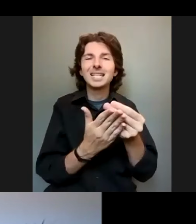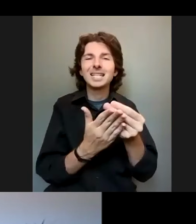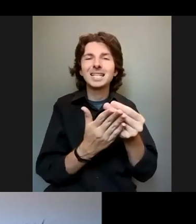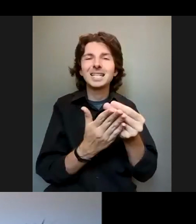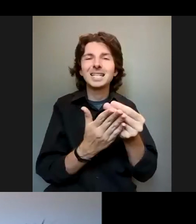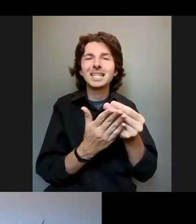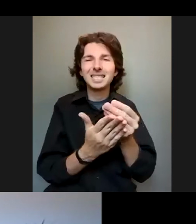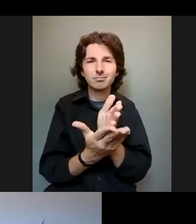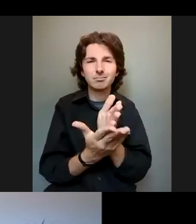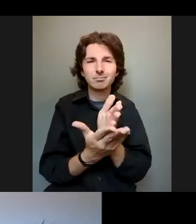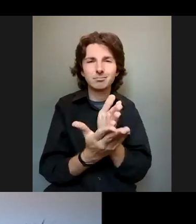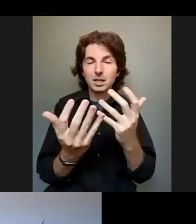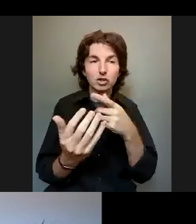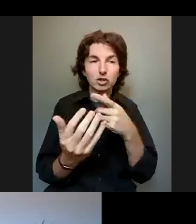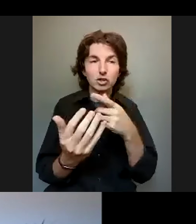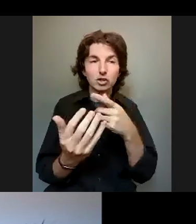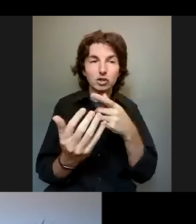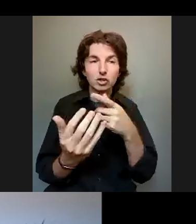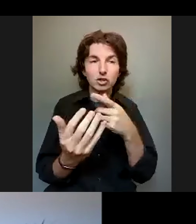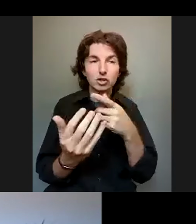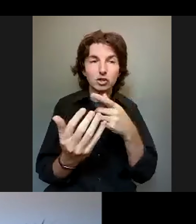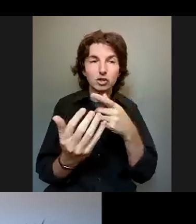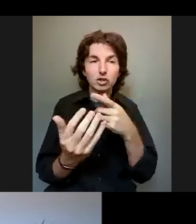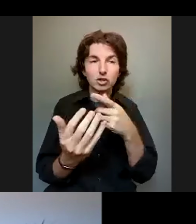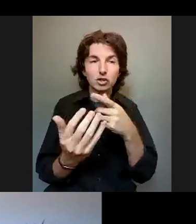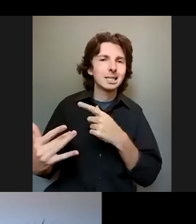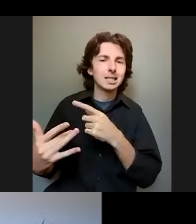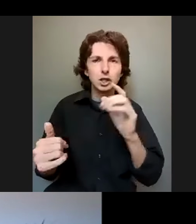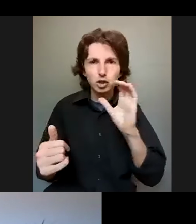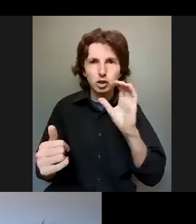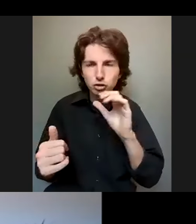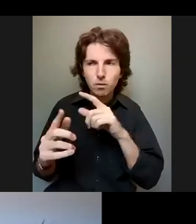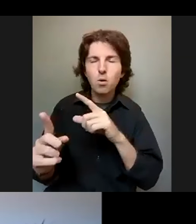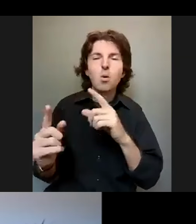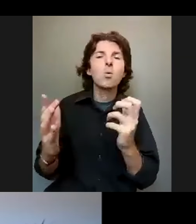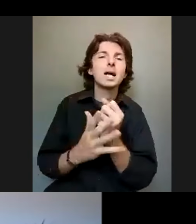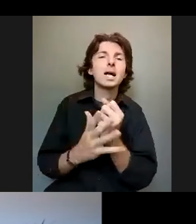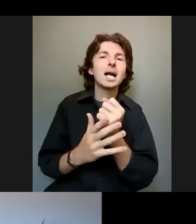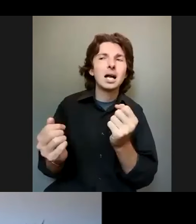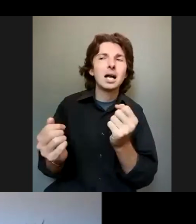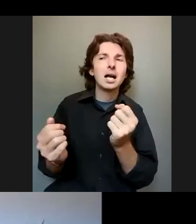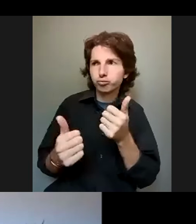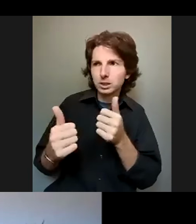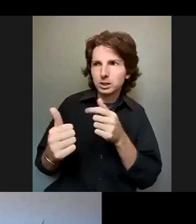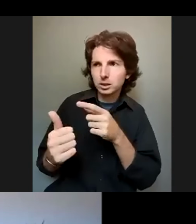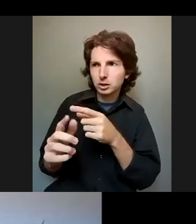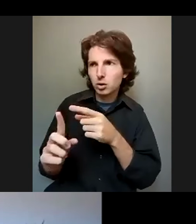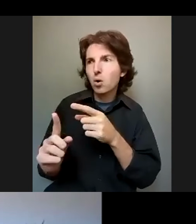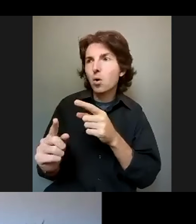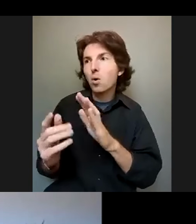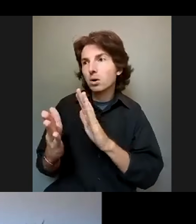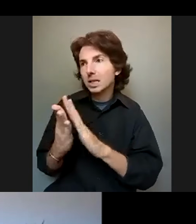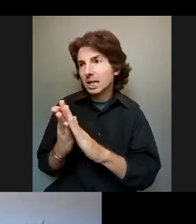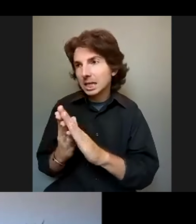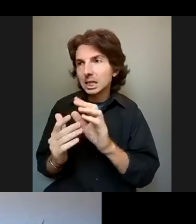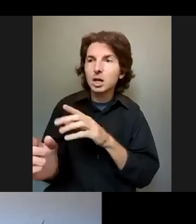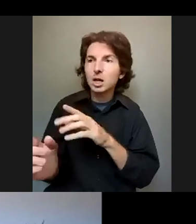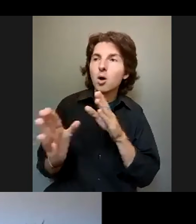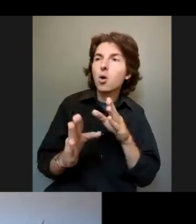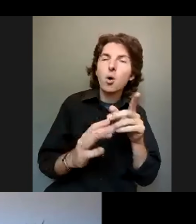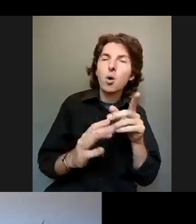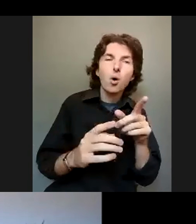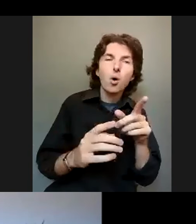looking for, you know, we've got a number of buildings that we want to contract out that cleaning for. So they go on to